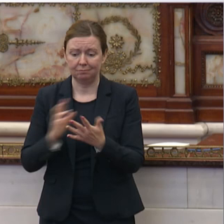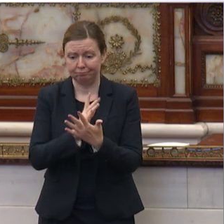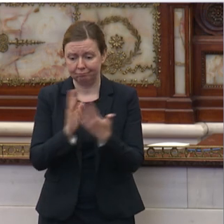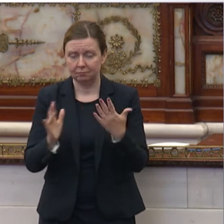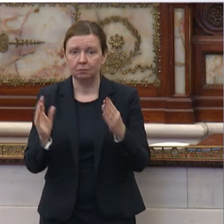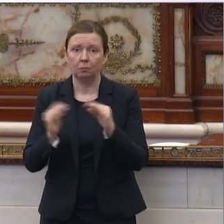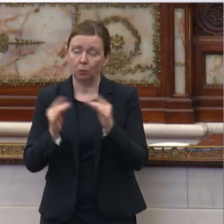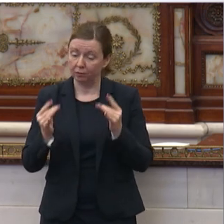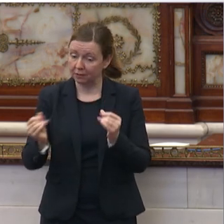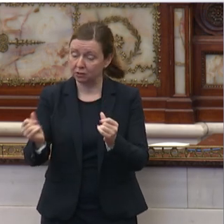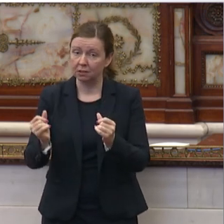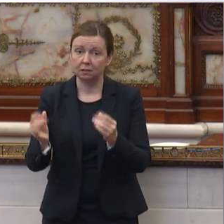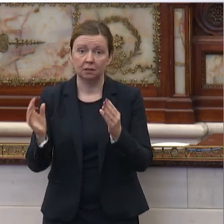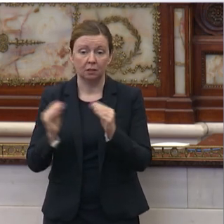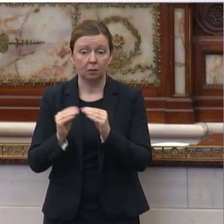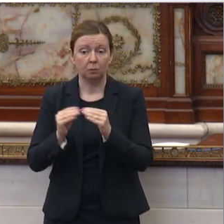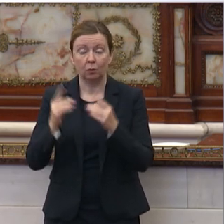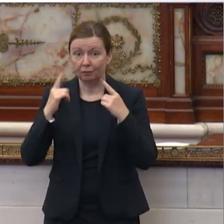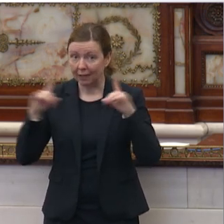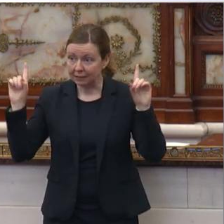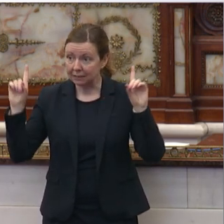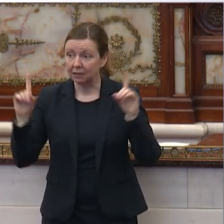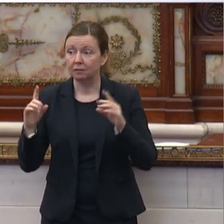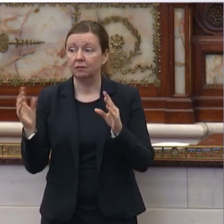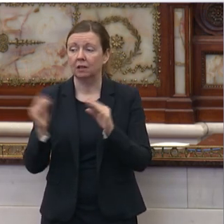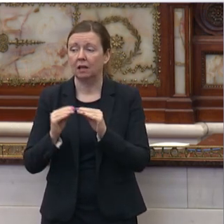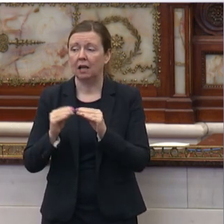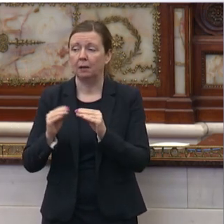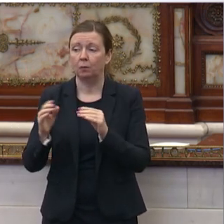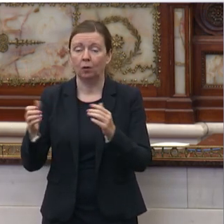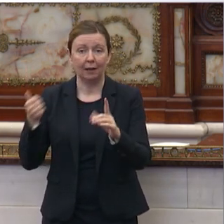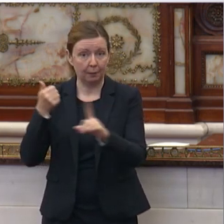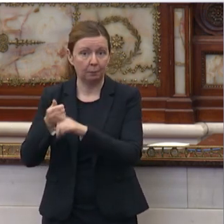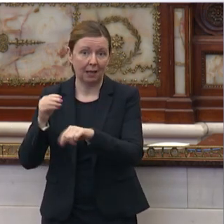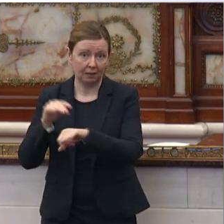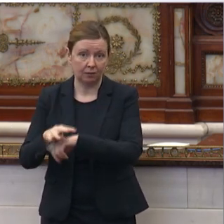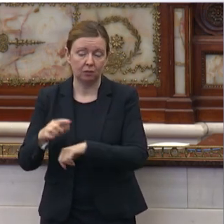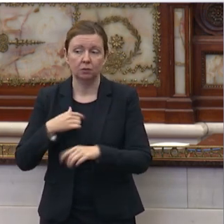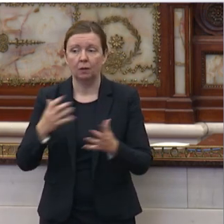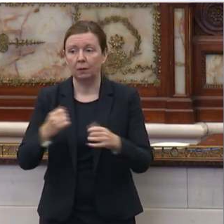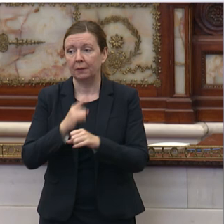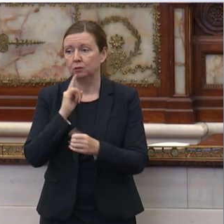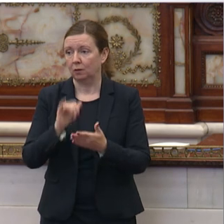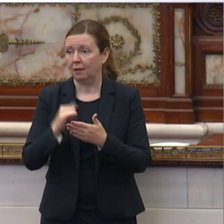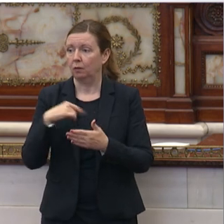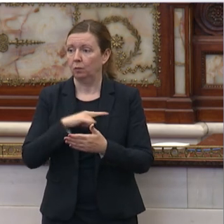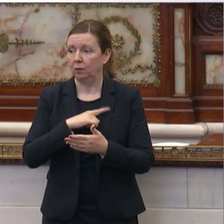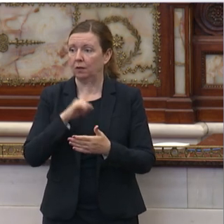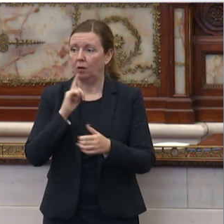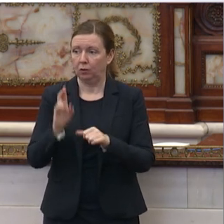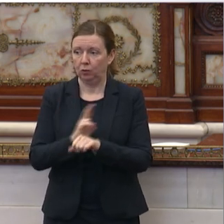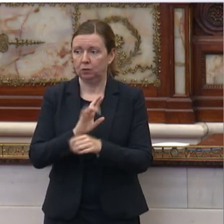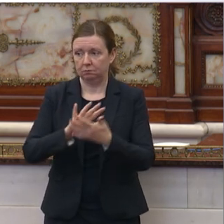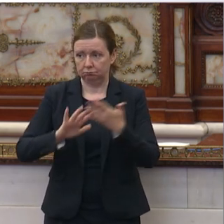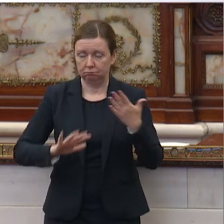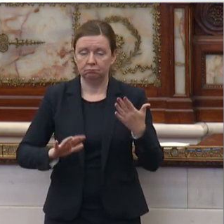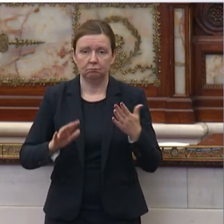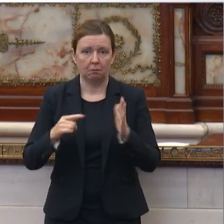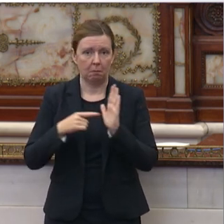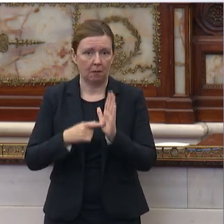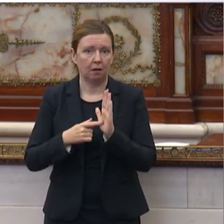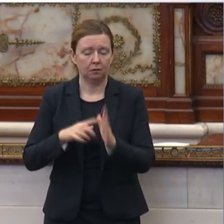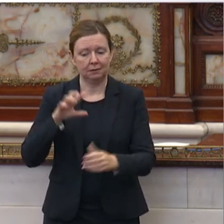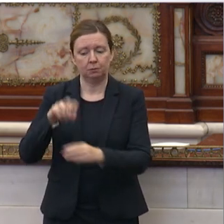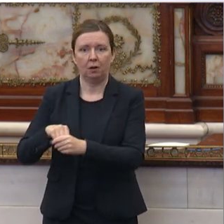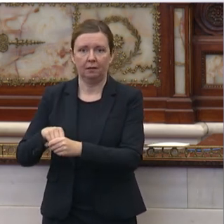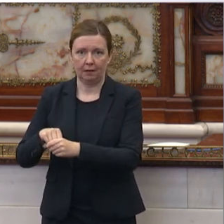more efficient, more effective, and more impactful. And so I want to make sure that we are using those models as part